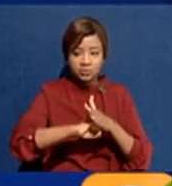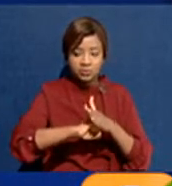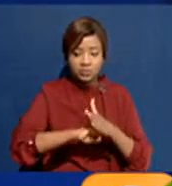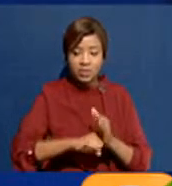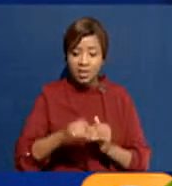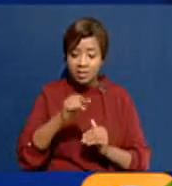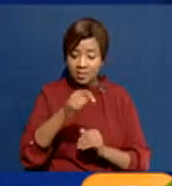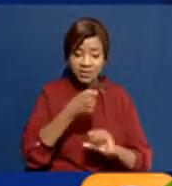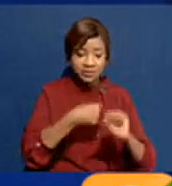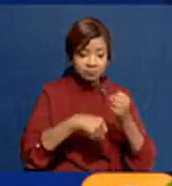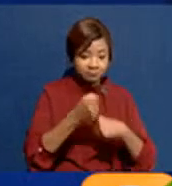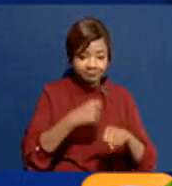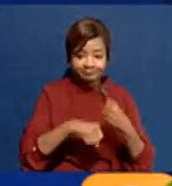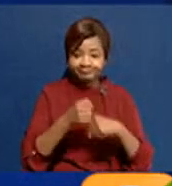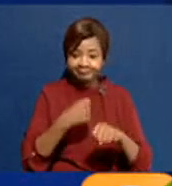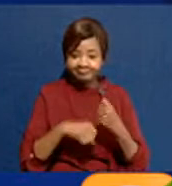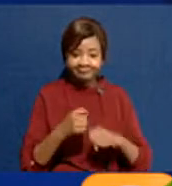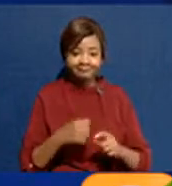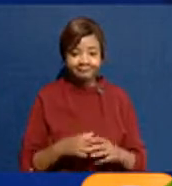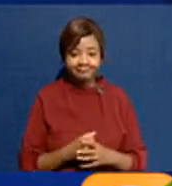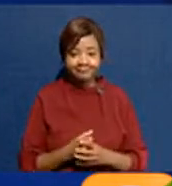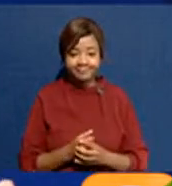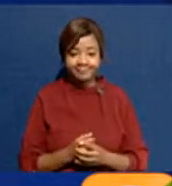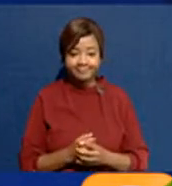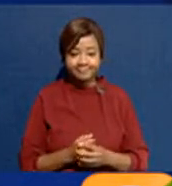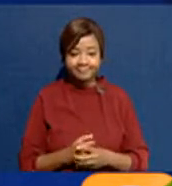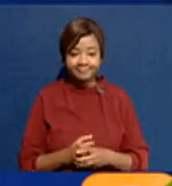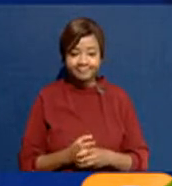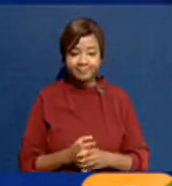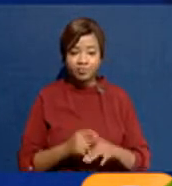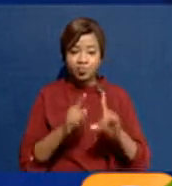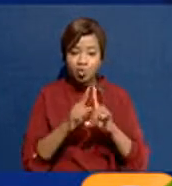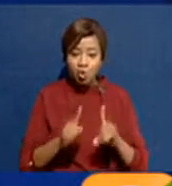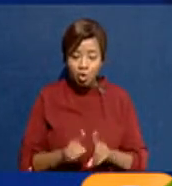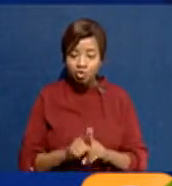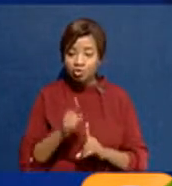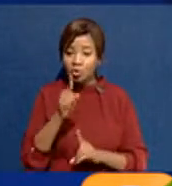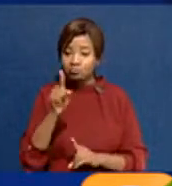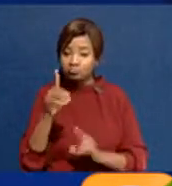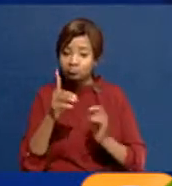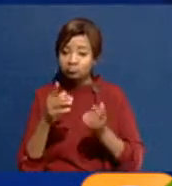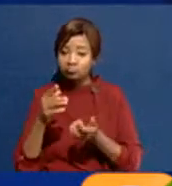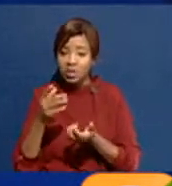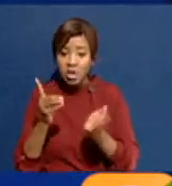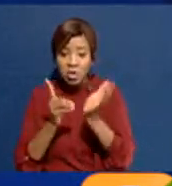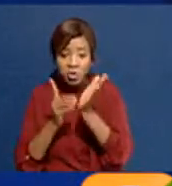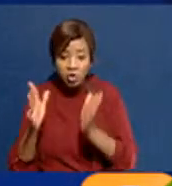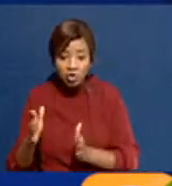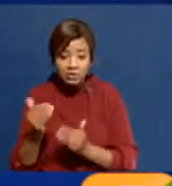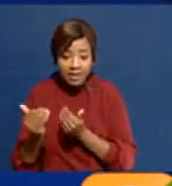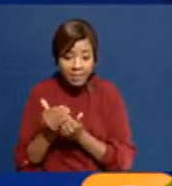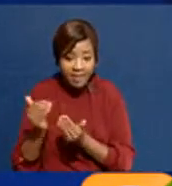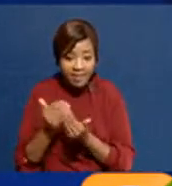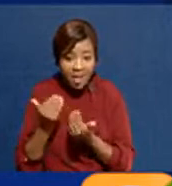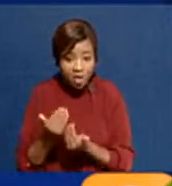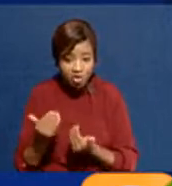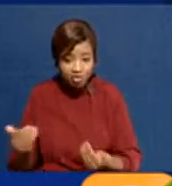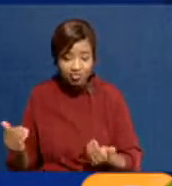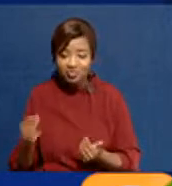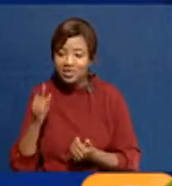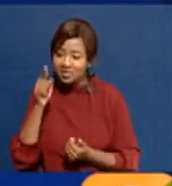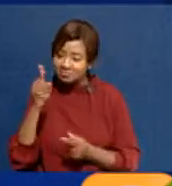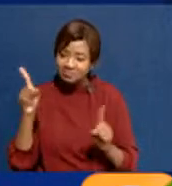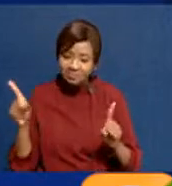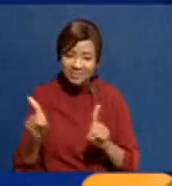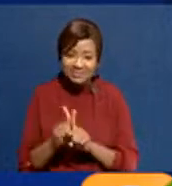this movement, call it a movement. Yeah. I mean, pediatricians as well, because the 15-year girls are actually